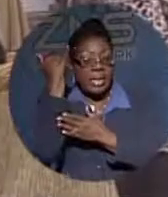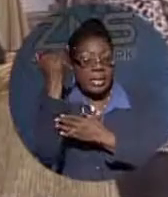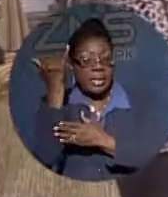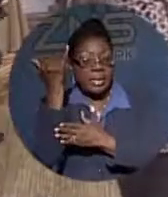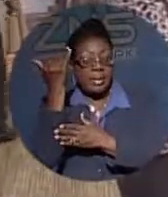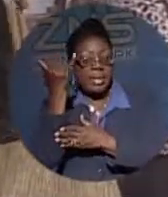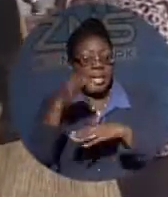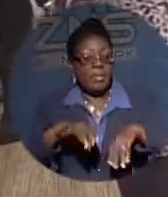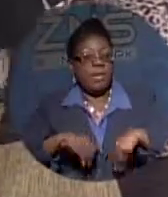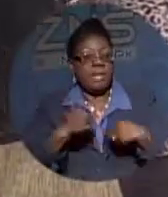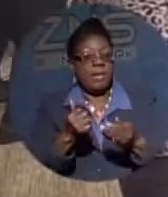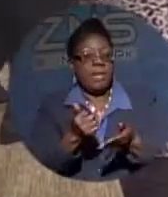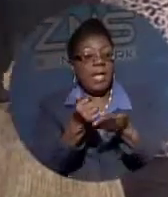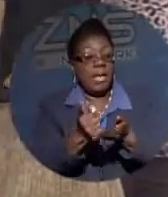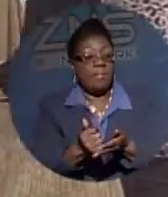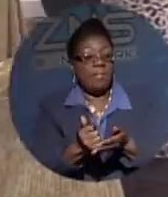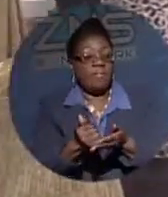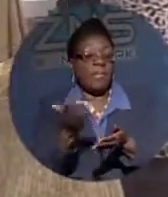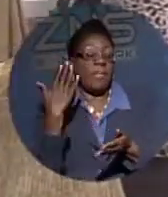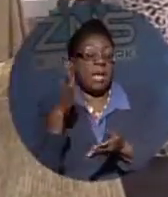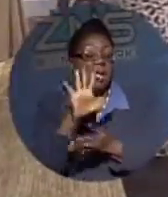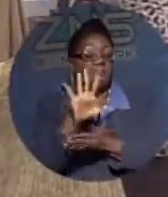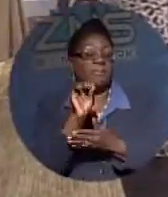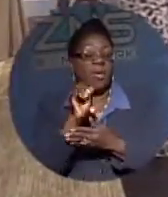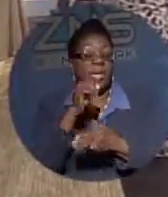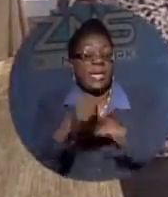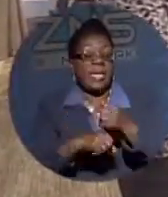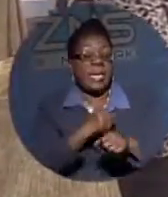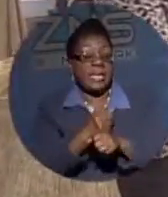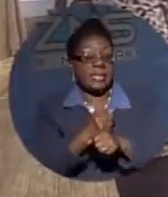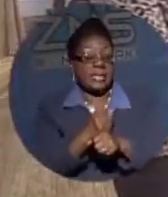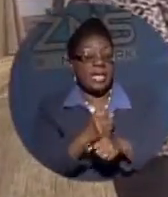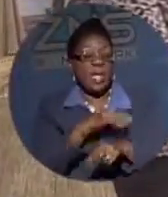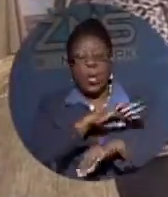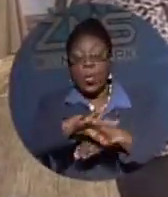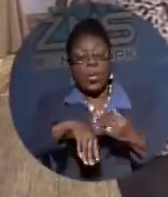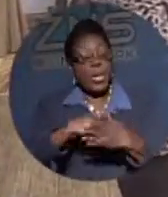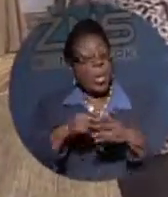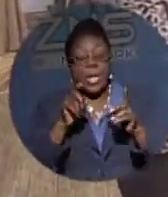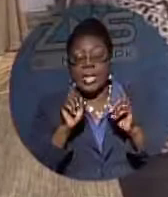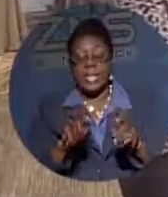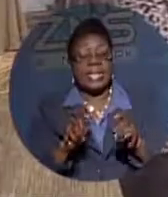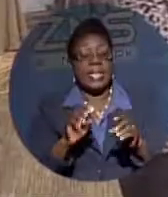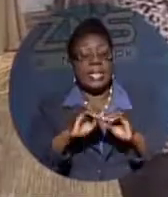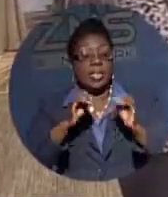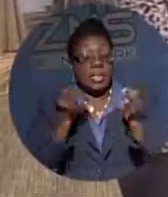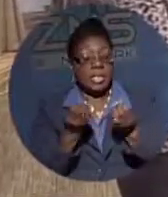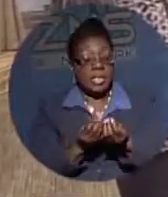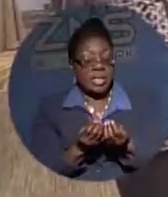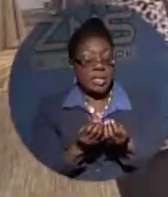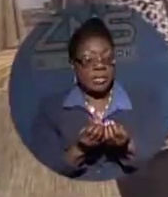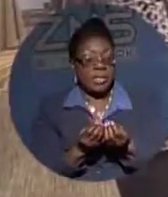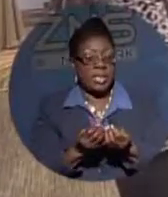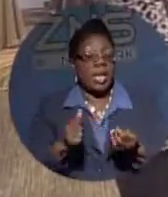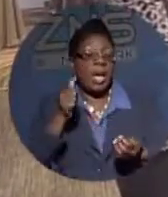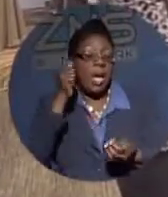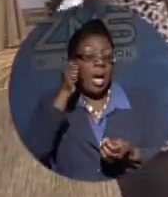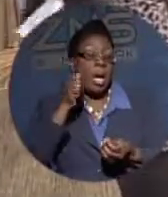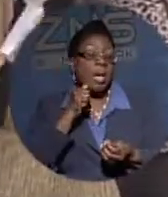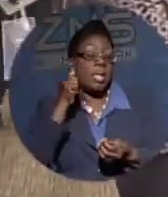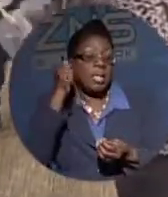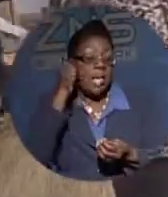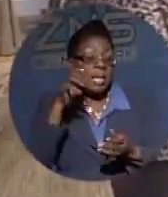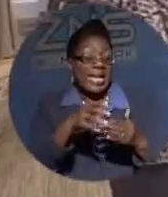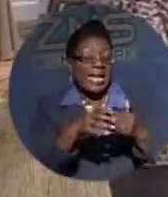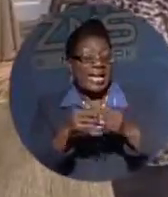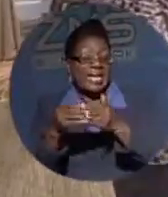help from the past 40 years. We all need, in this organization, we need adult leaders. Without that, we